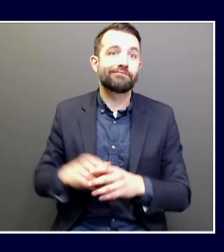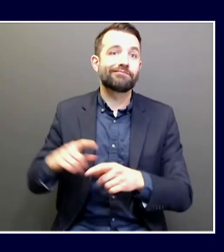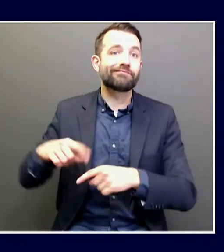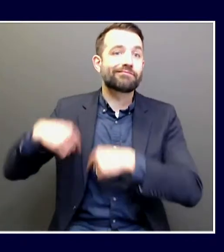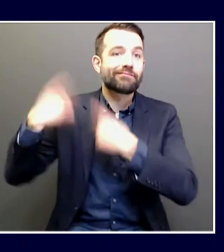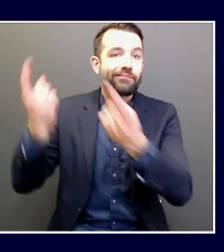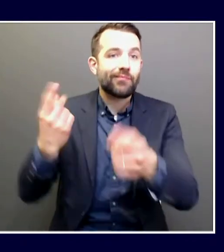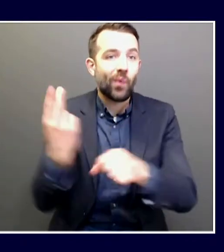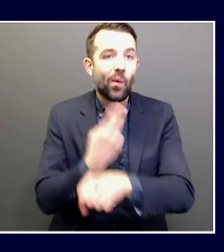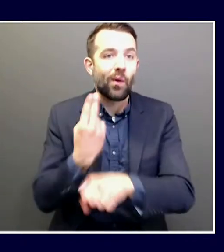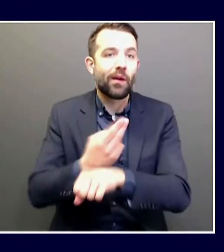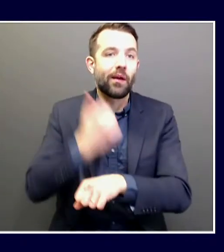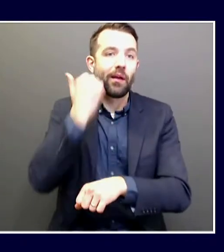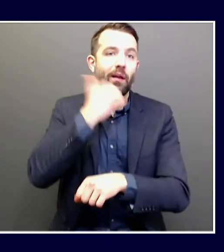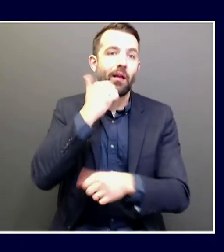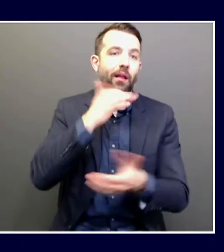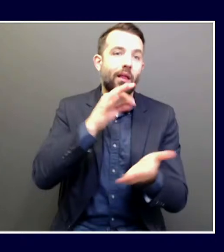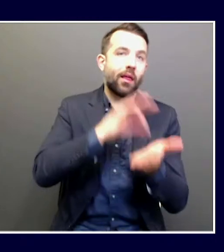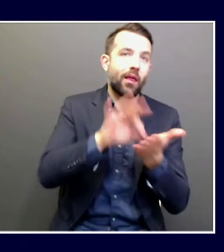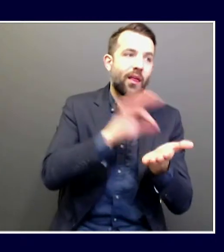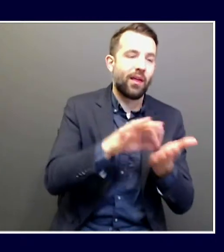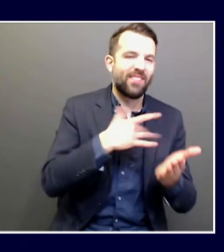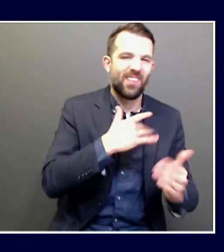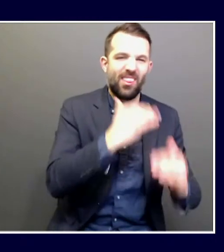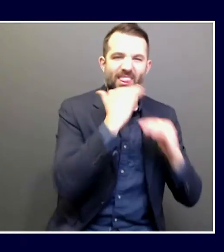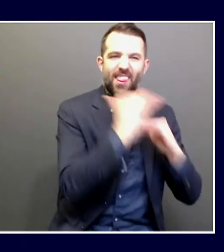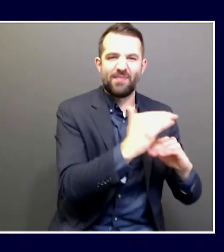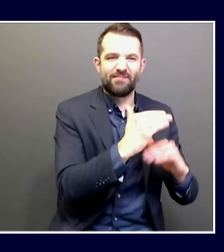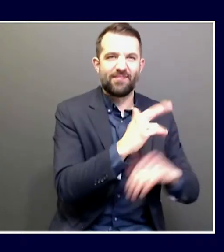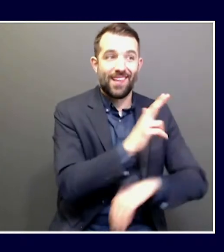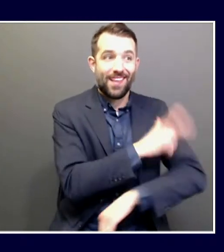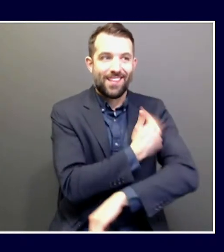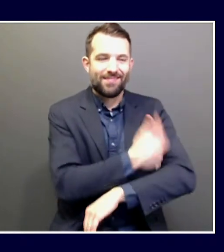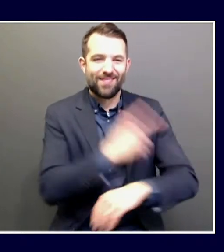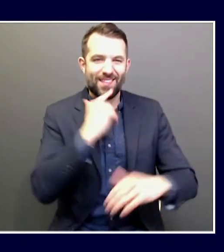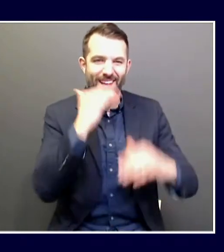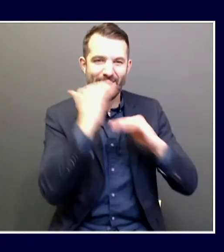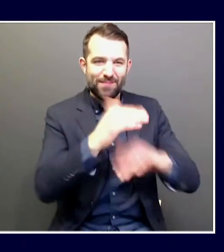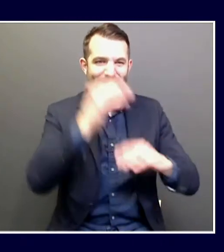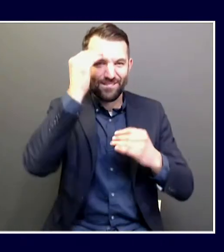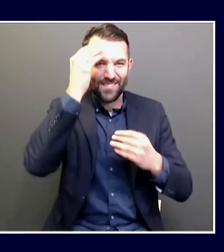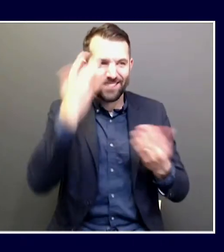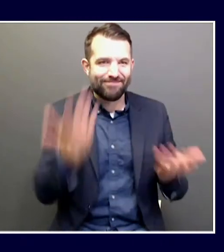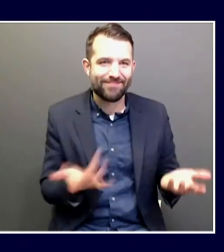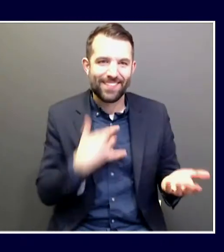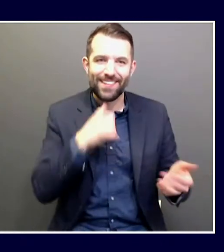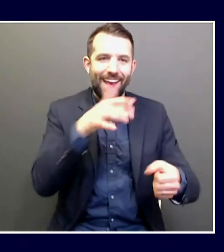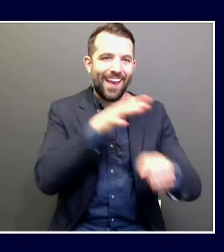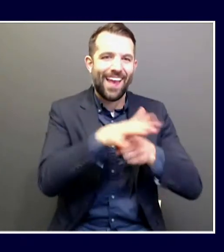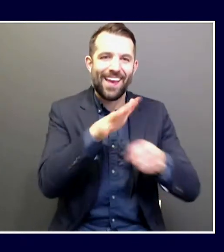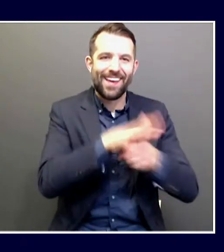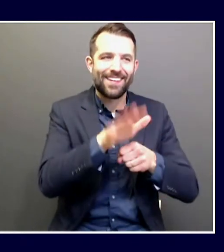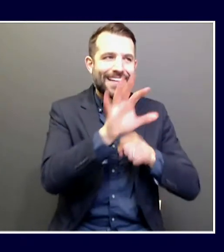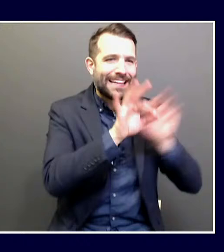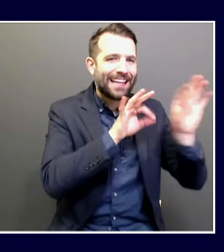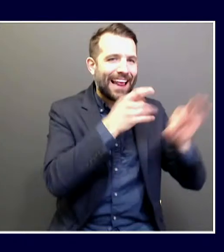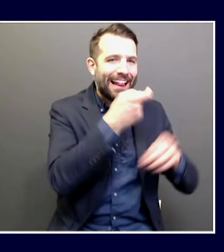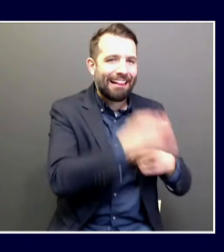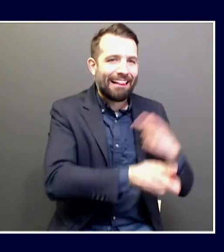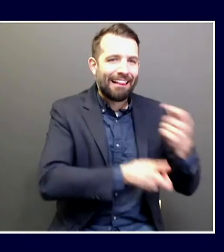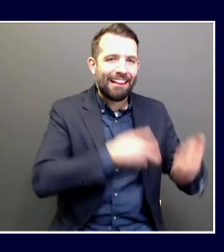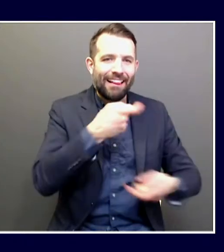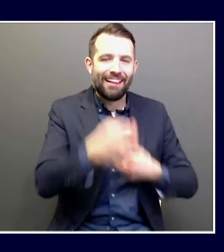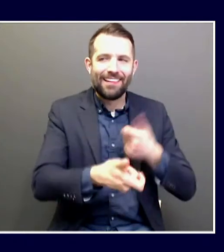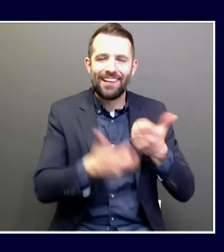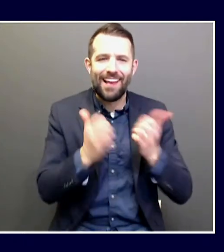counts. That's where wastewater testing comes in. It gives us a picture of how much COVID is in a community at